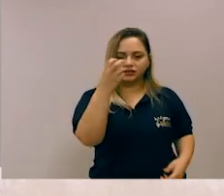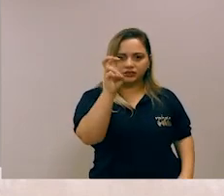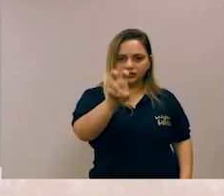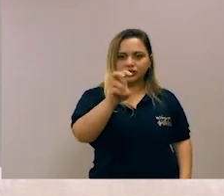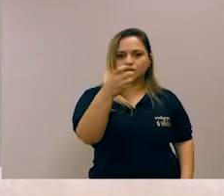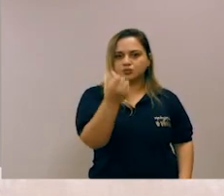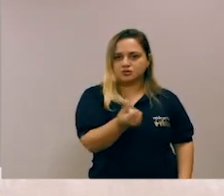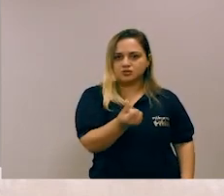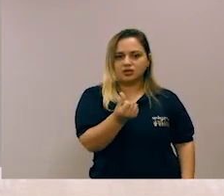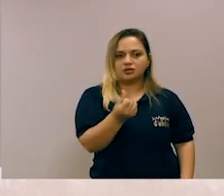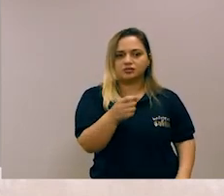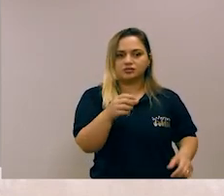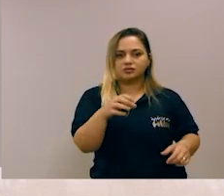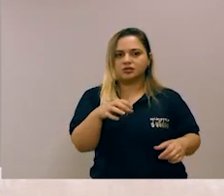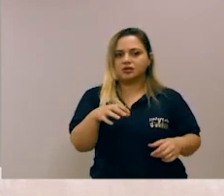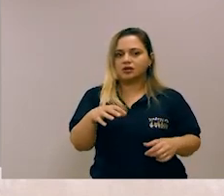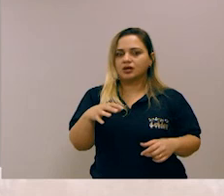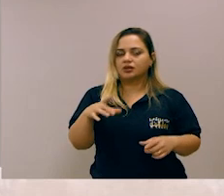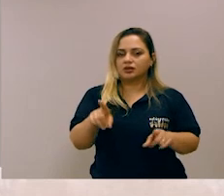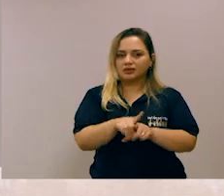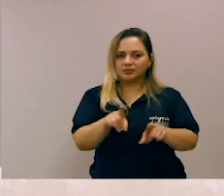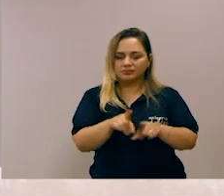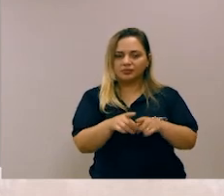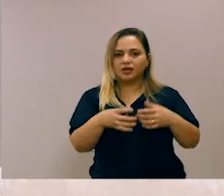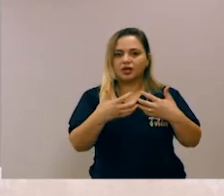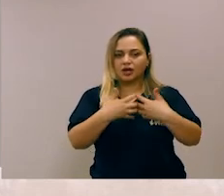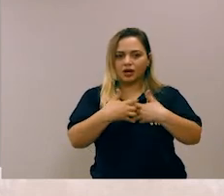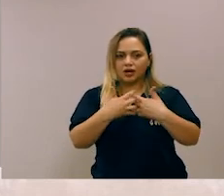and 6 or 7